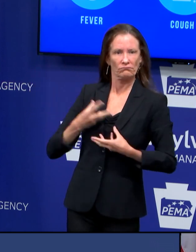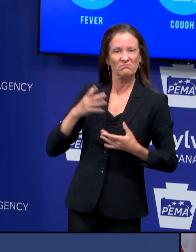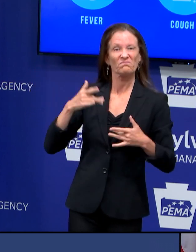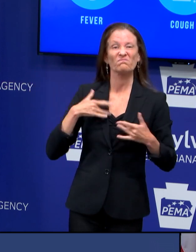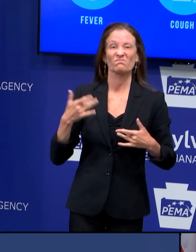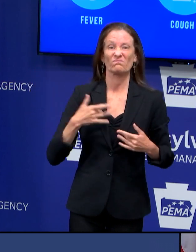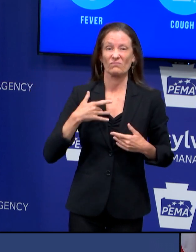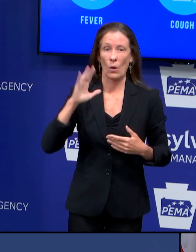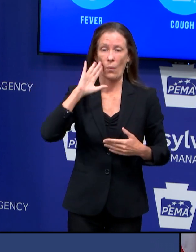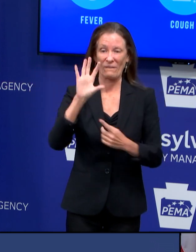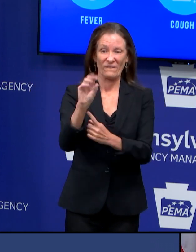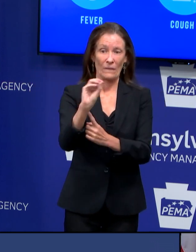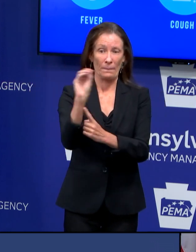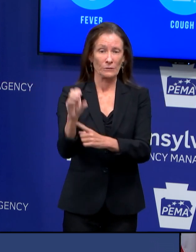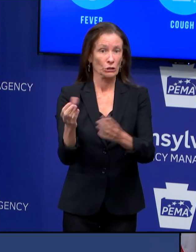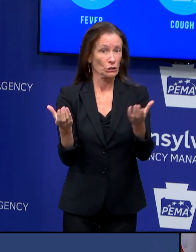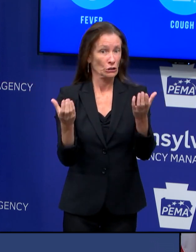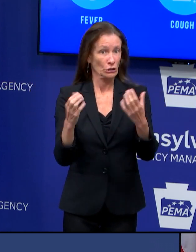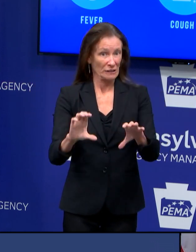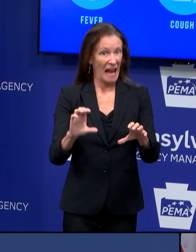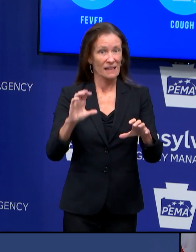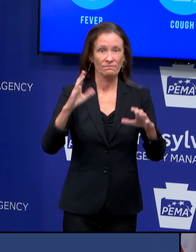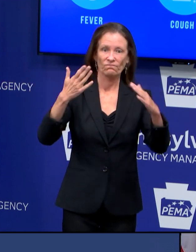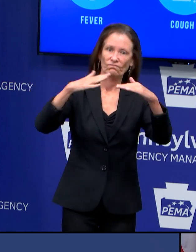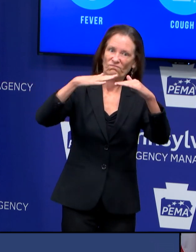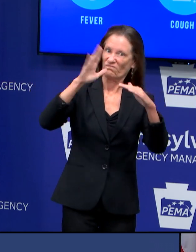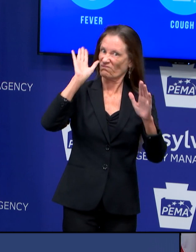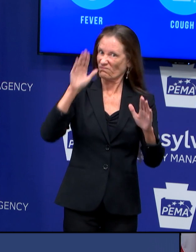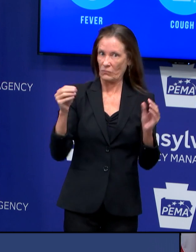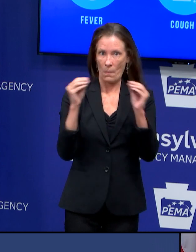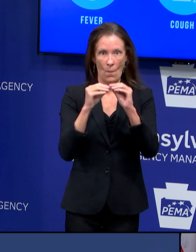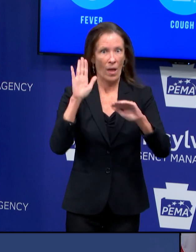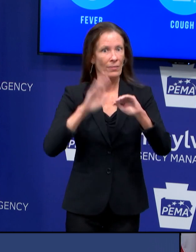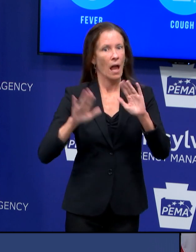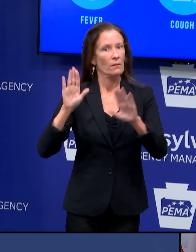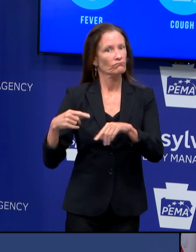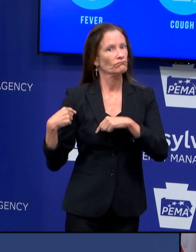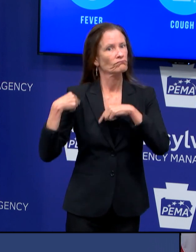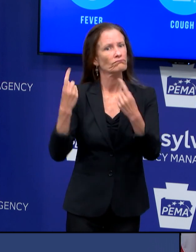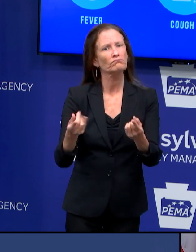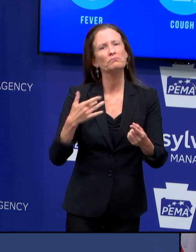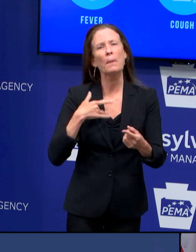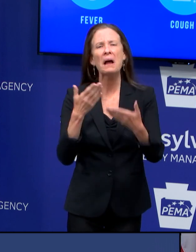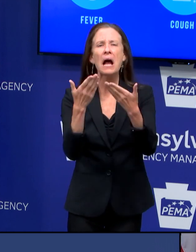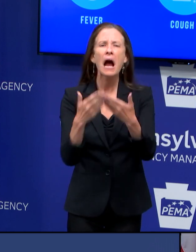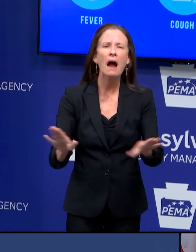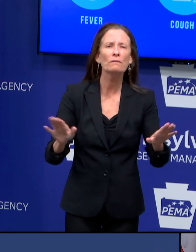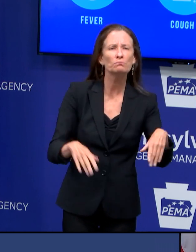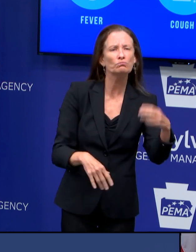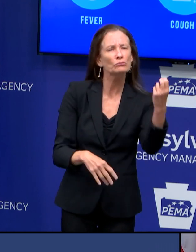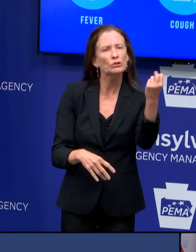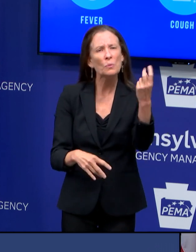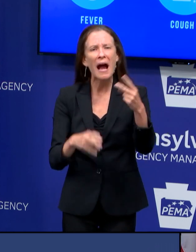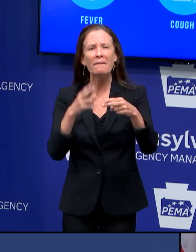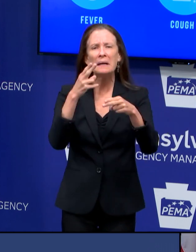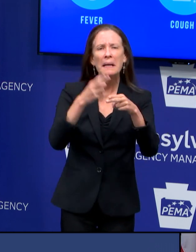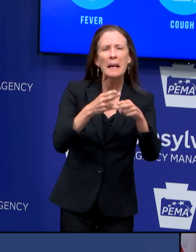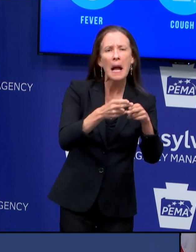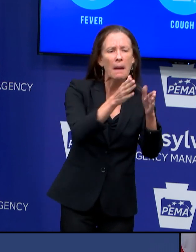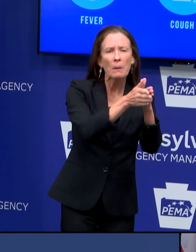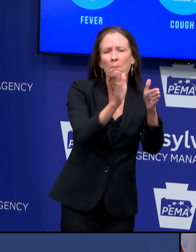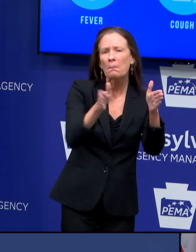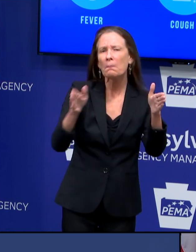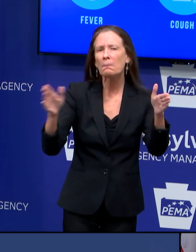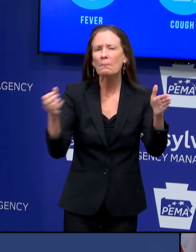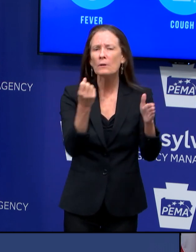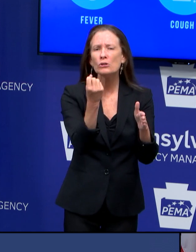season. An average season would bring us about 12 named storms here in Pennsylvania with 3 major hurricanes. The prediction for this year